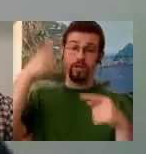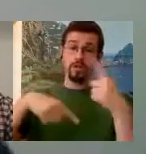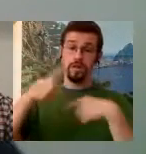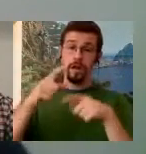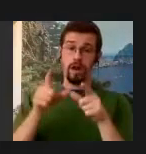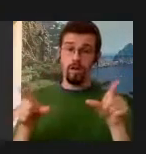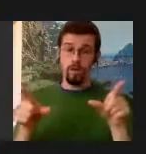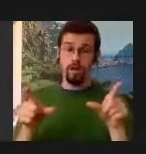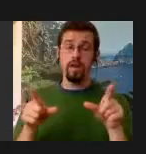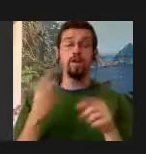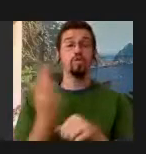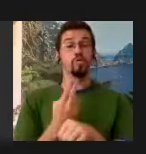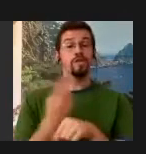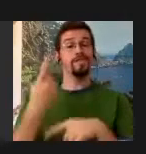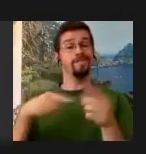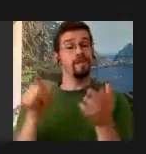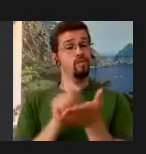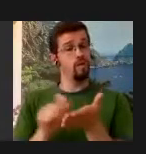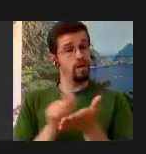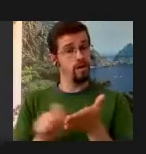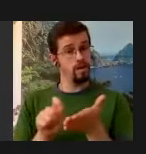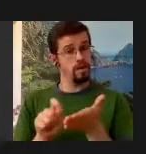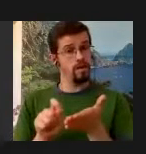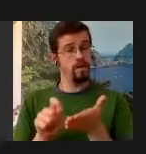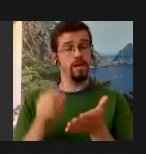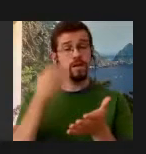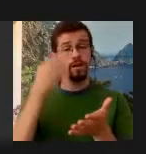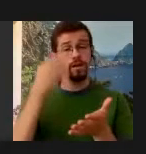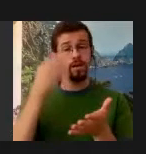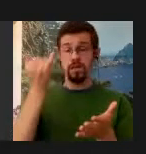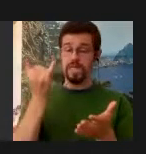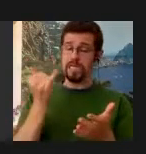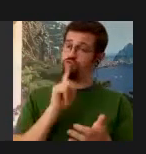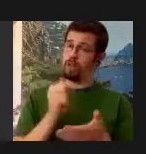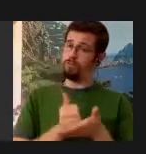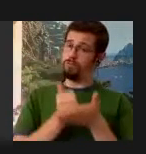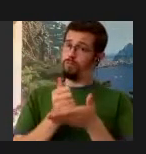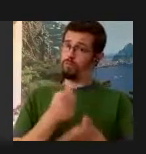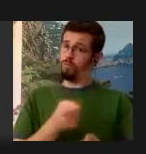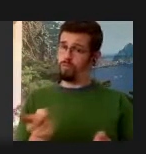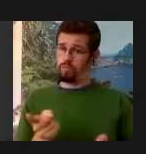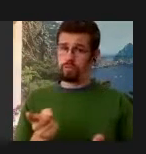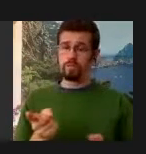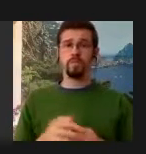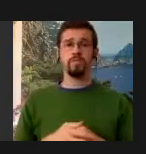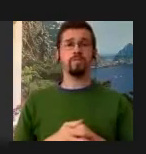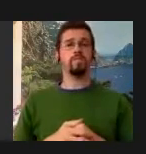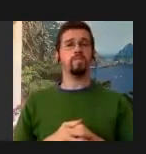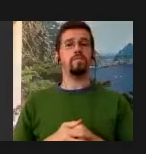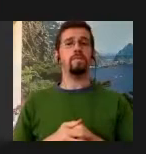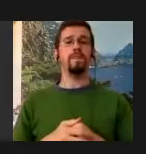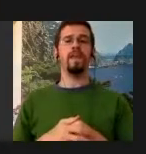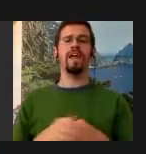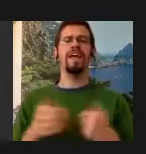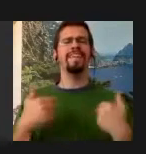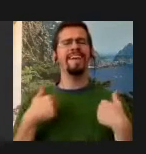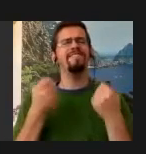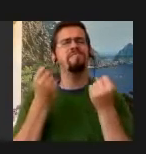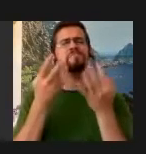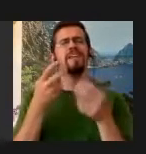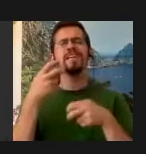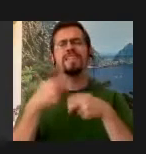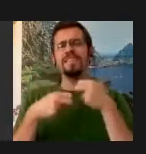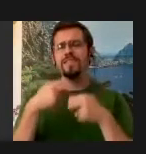using sign writing, because it's very helpful for them. So because there are many difficult words which these